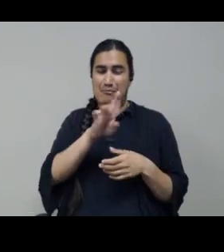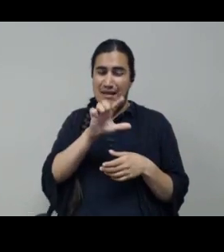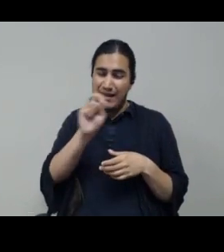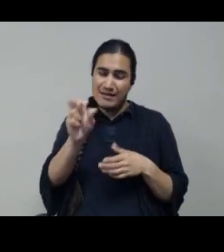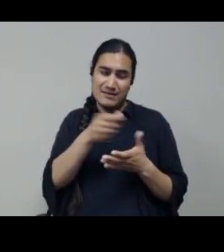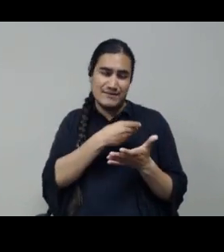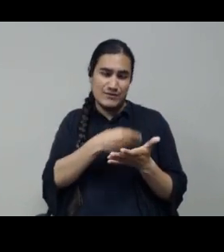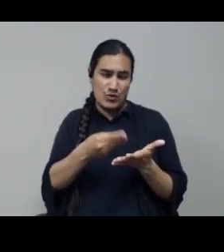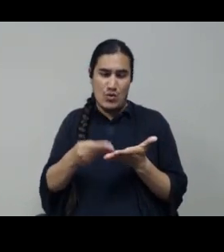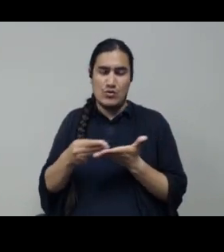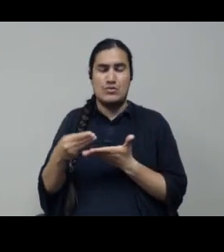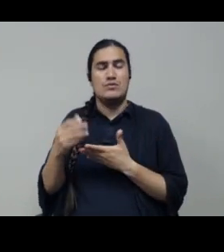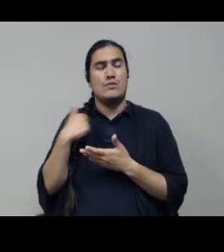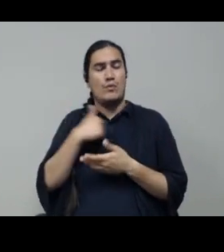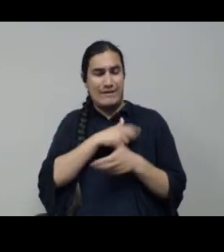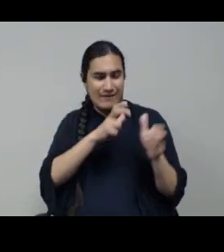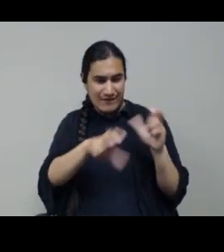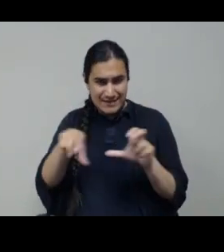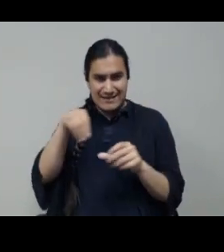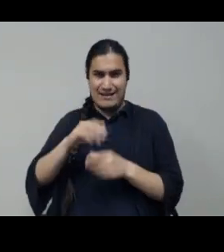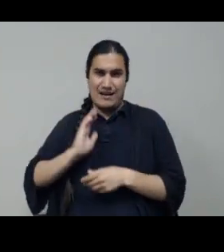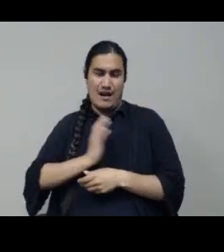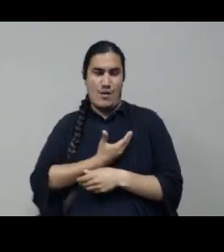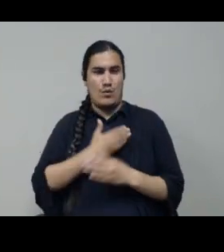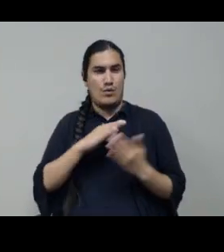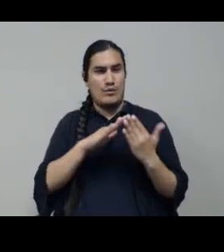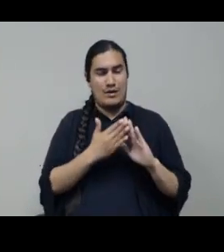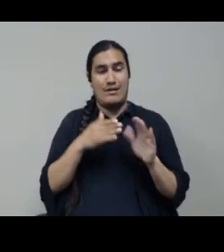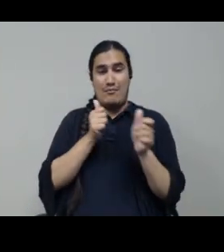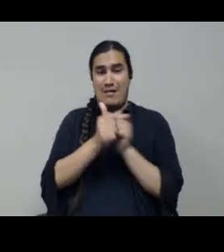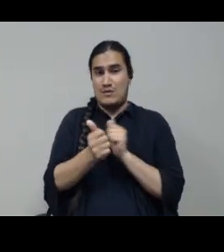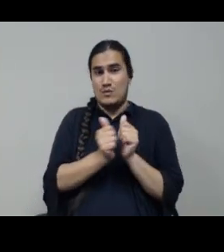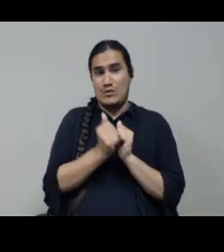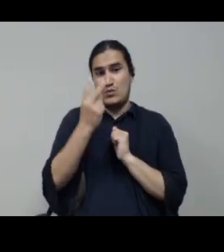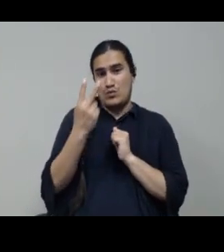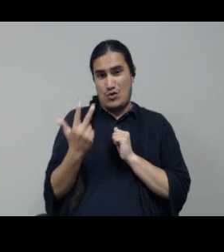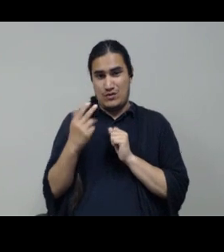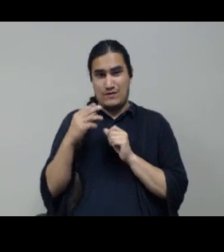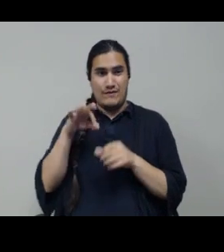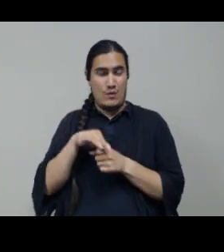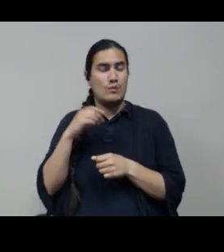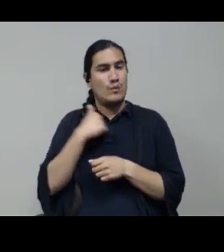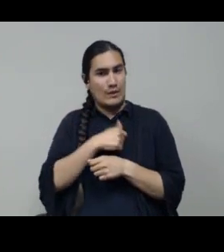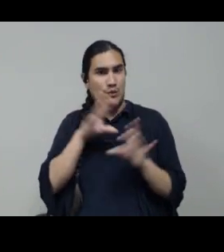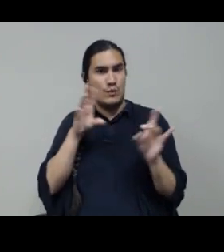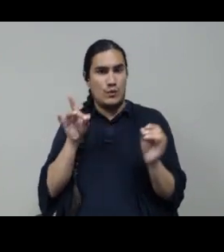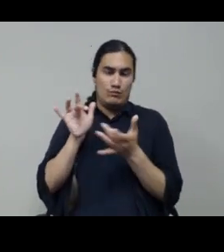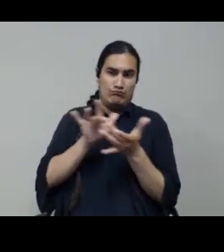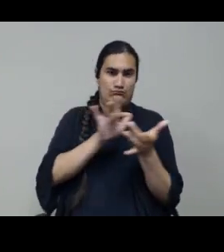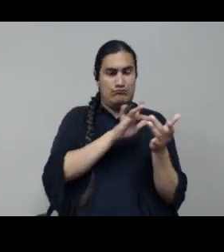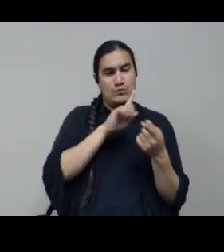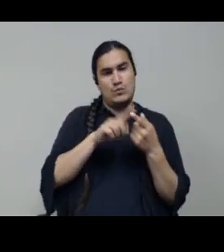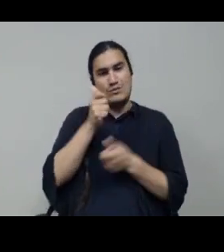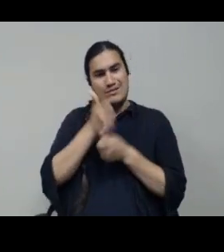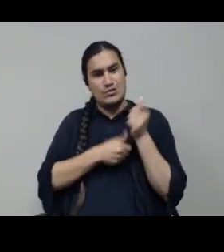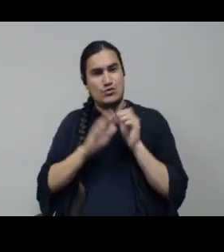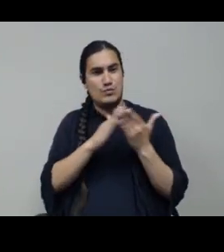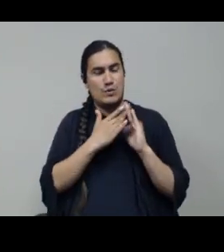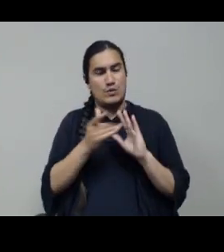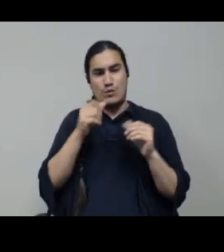invested in our local communities that have passed with 2/3 vote. So we work and reach out to all aspects of each community to get that